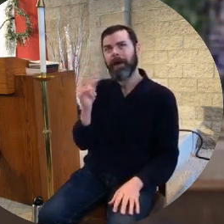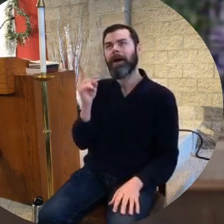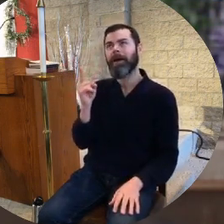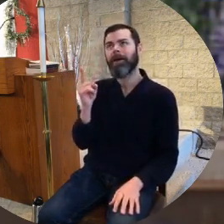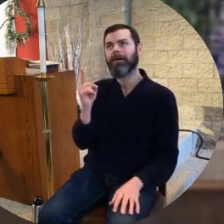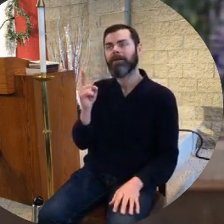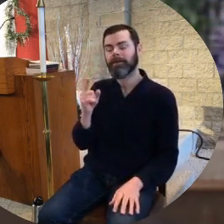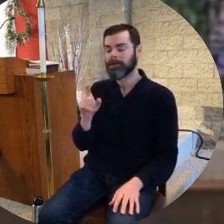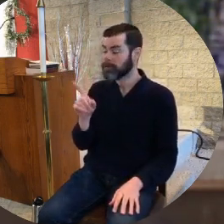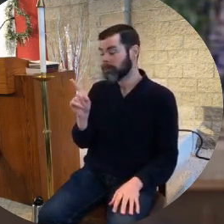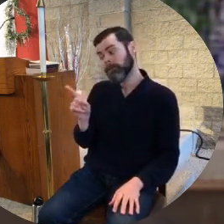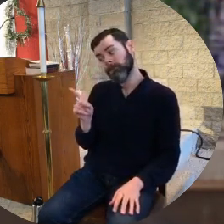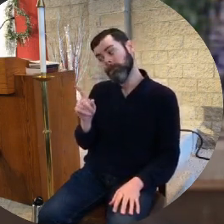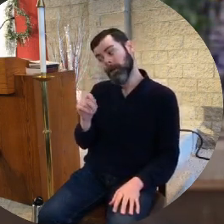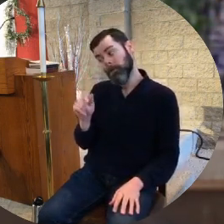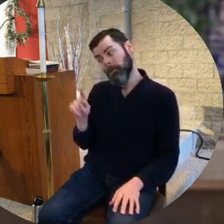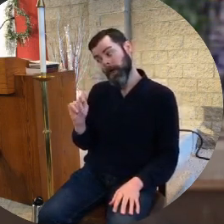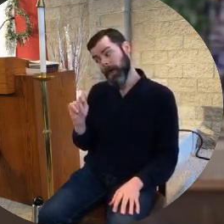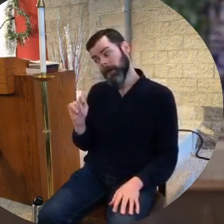Now, Pat.